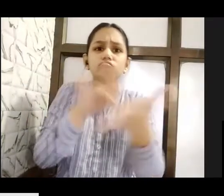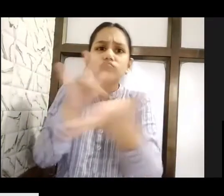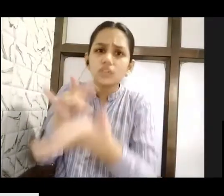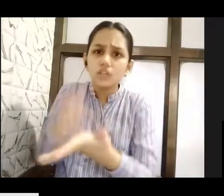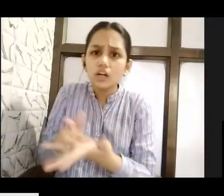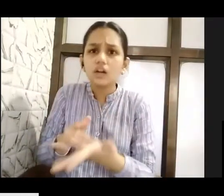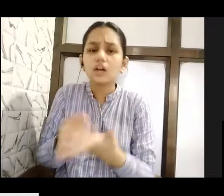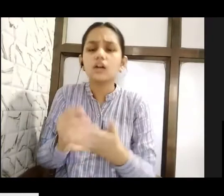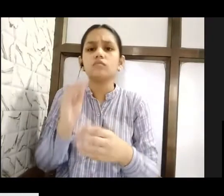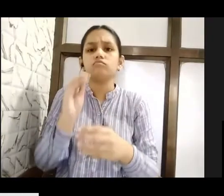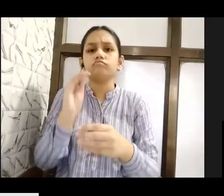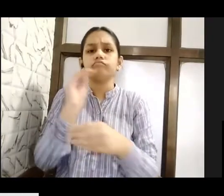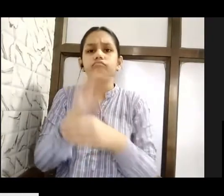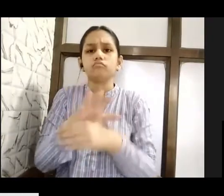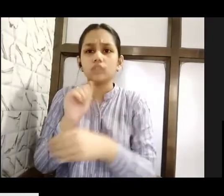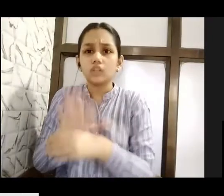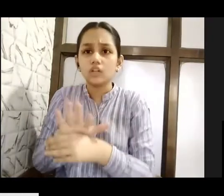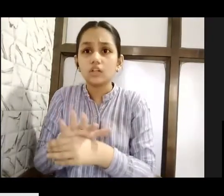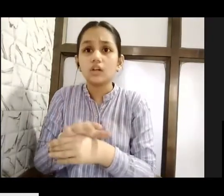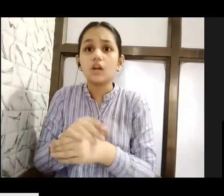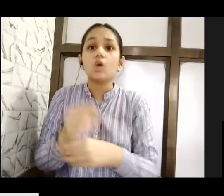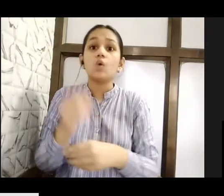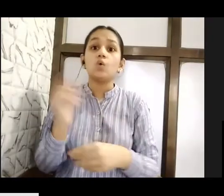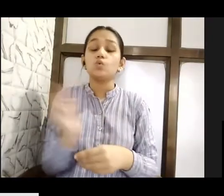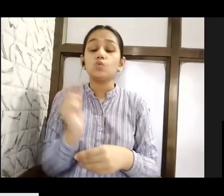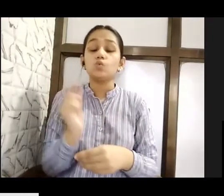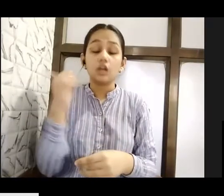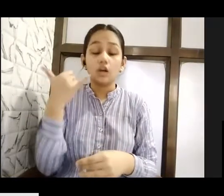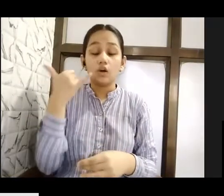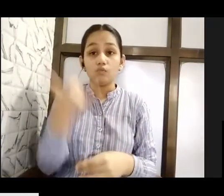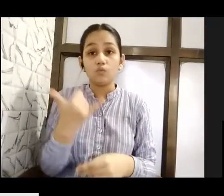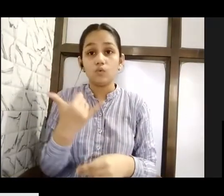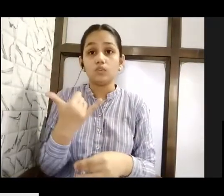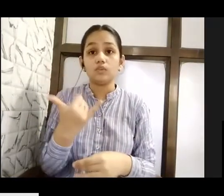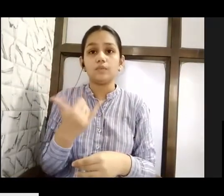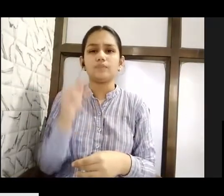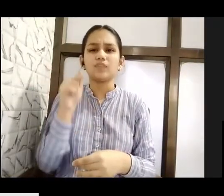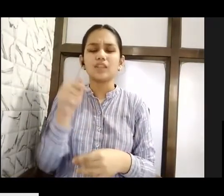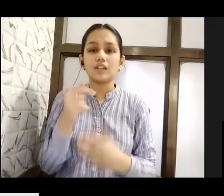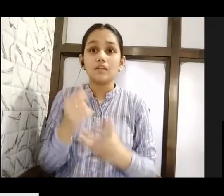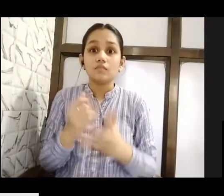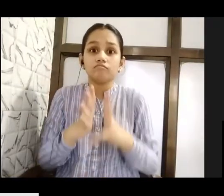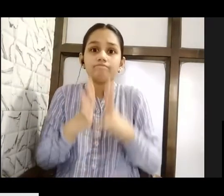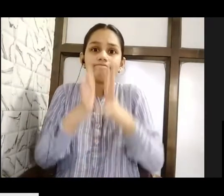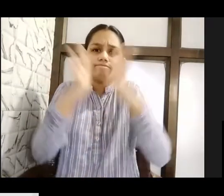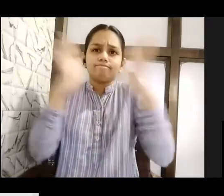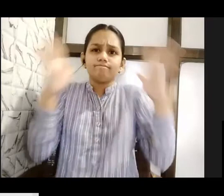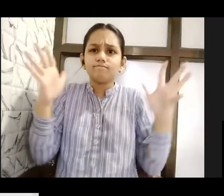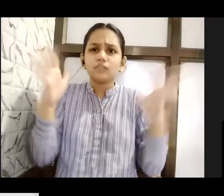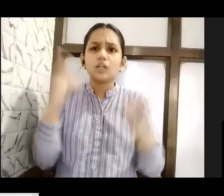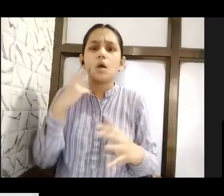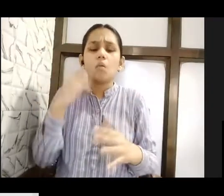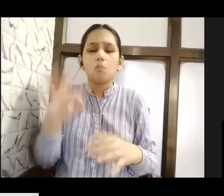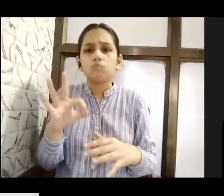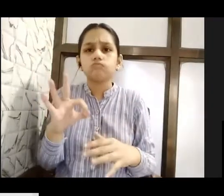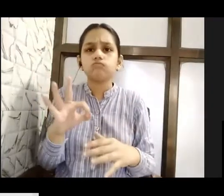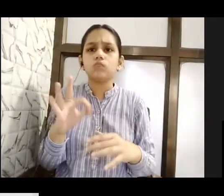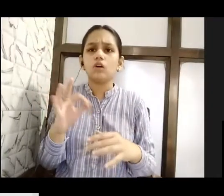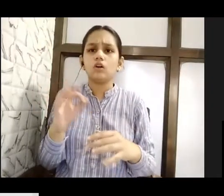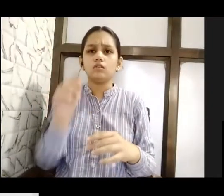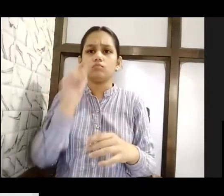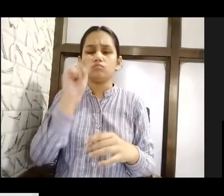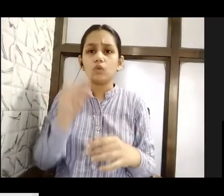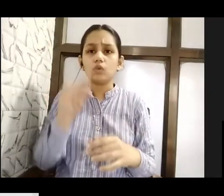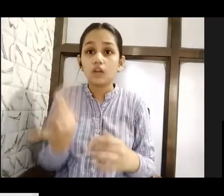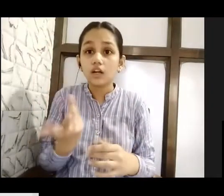anywhere using your mobile. A big thing about this is that the top